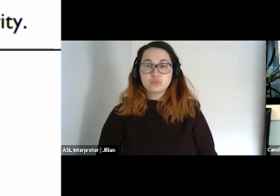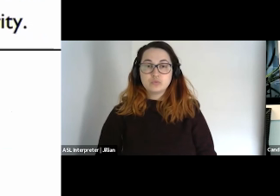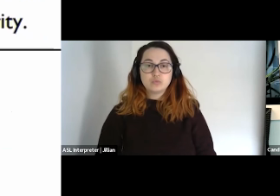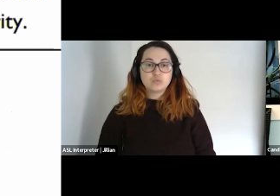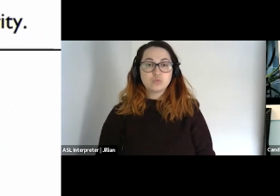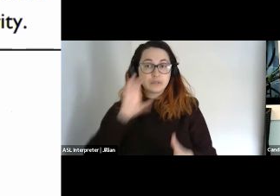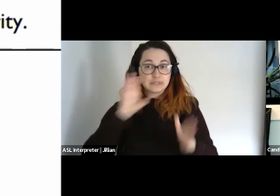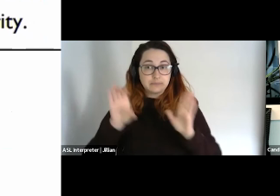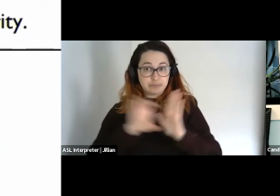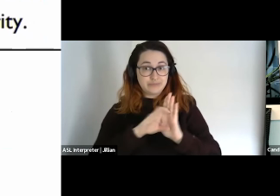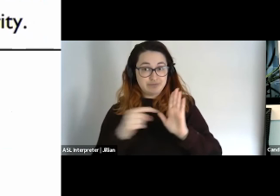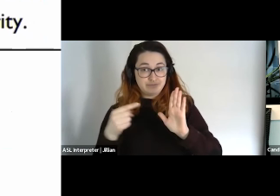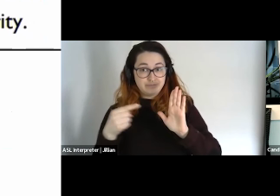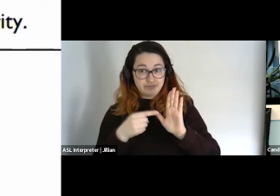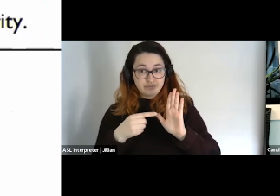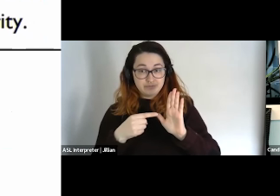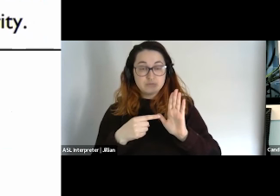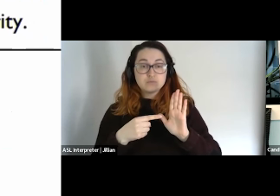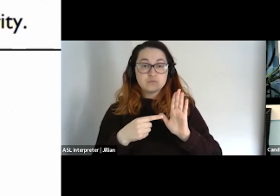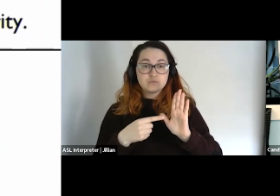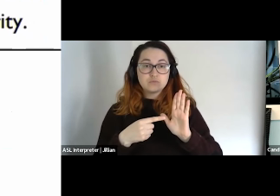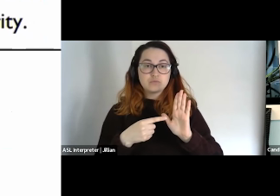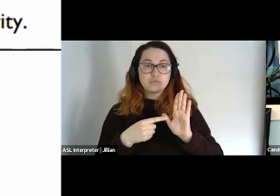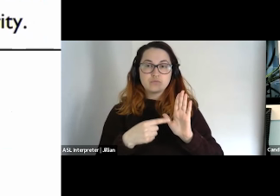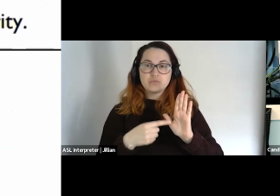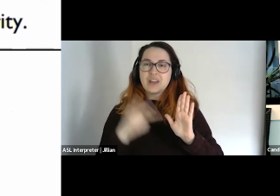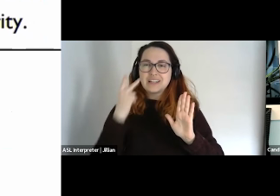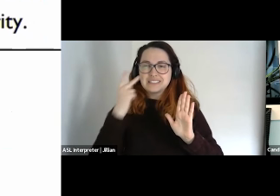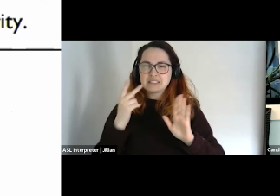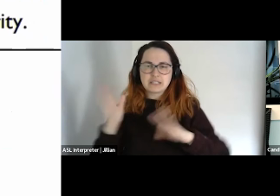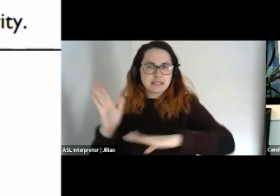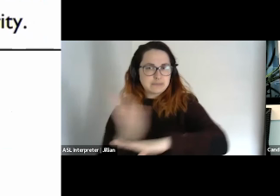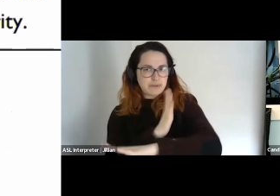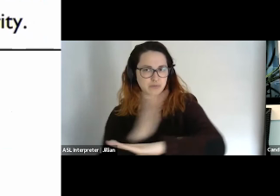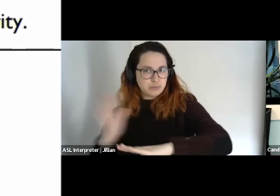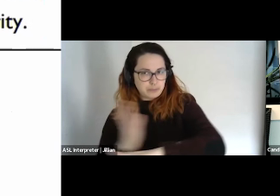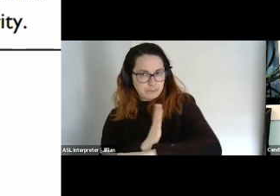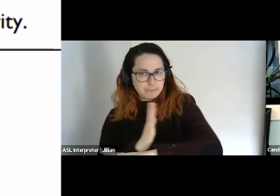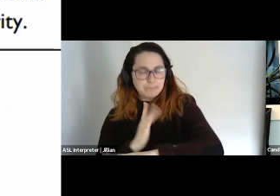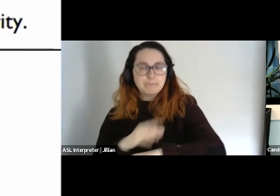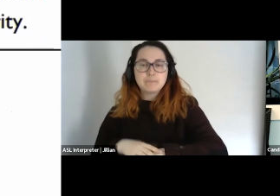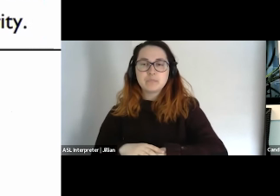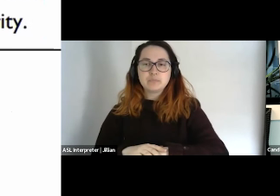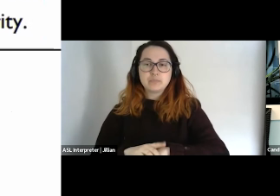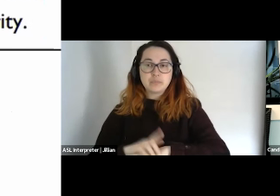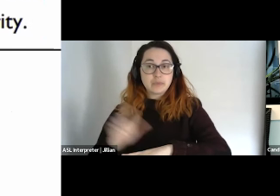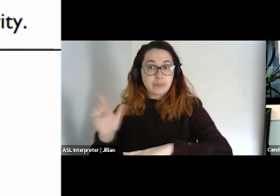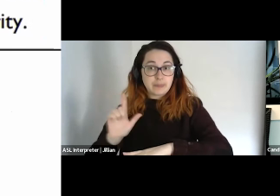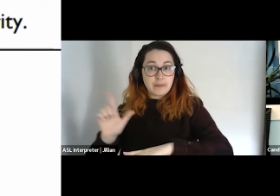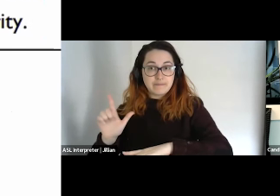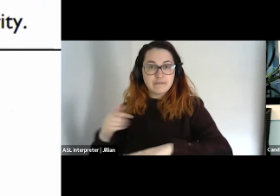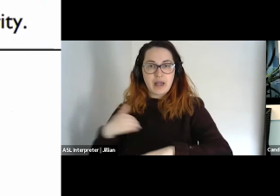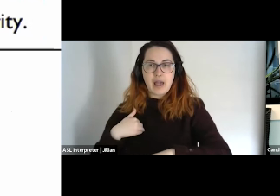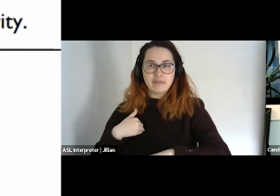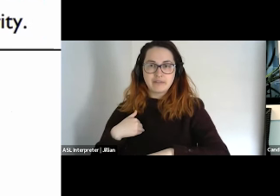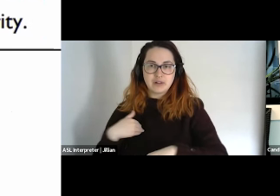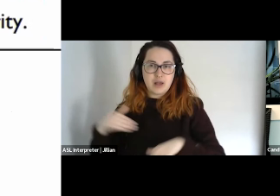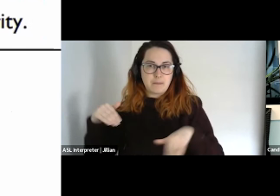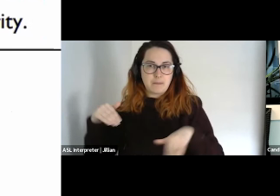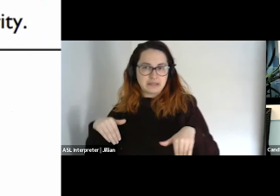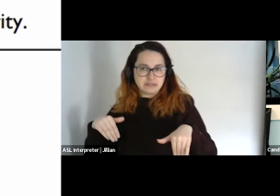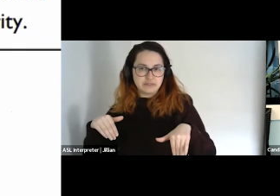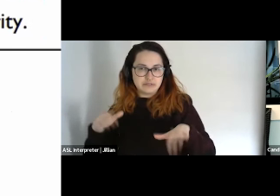it's about the sort of, to me, I see it as like a spectrum. So on the left-hand side, we have passive communication.